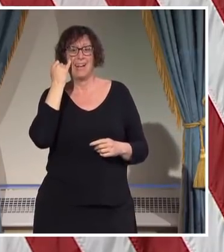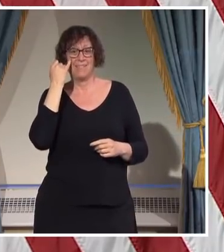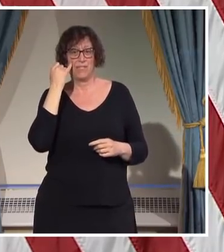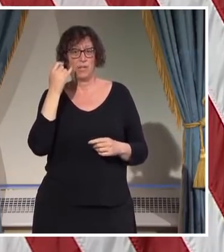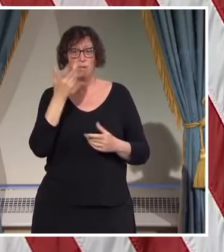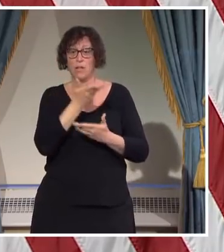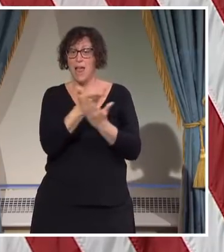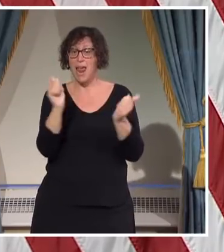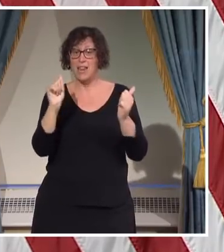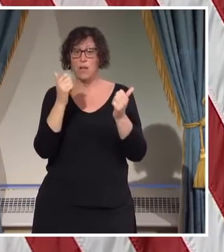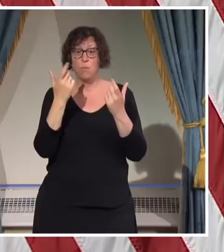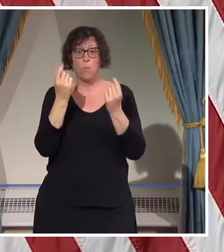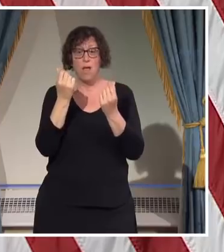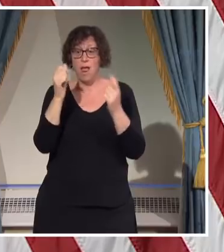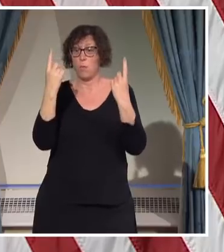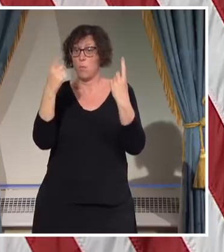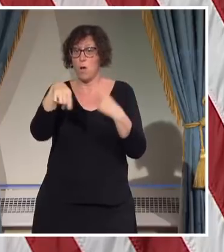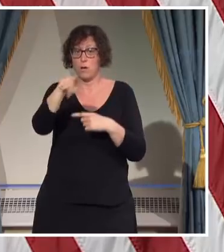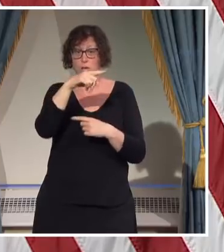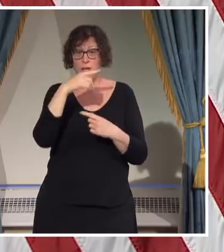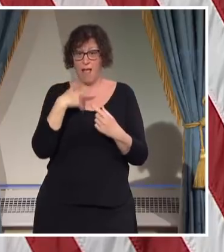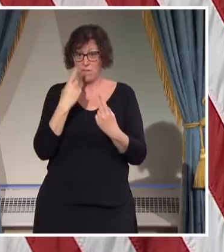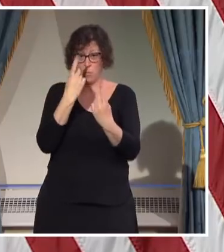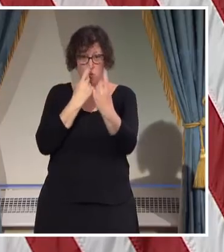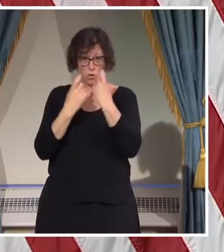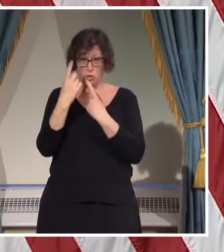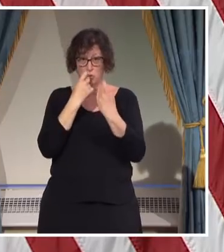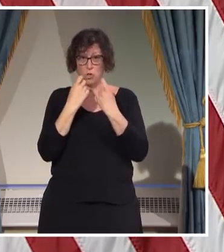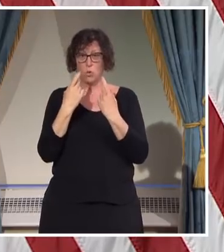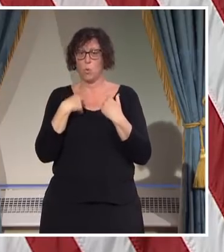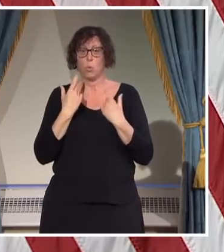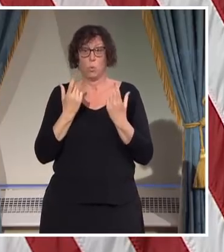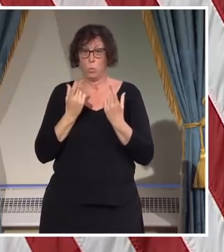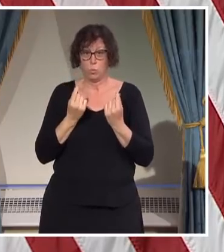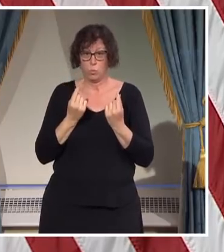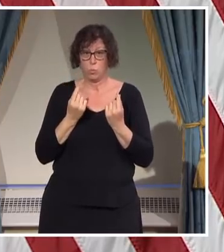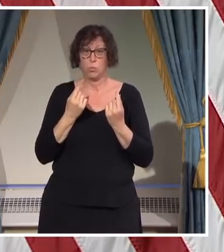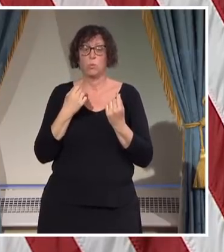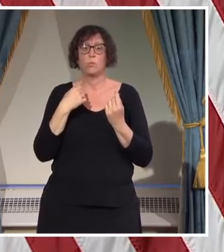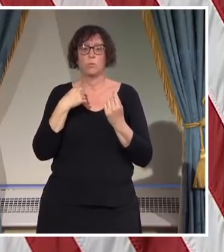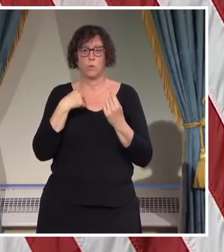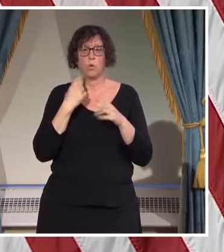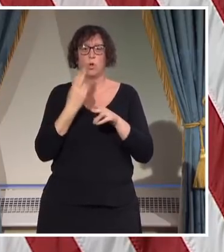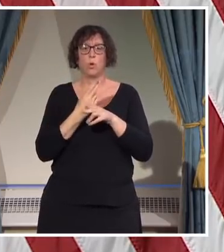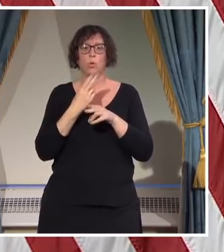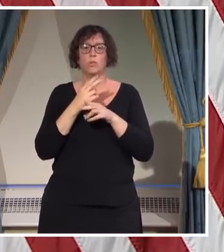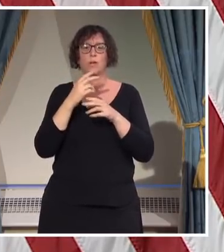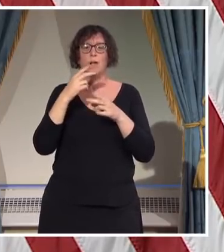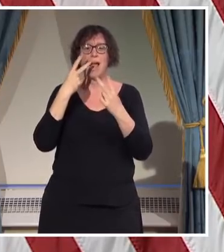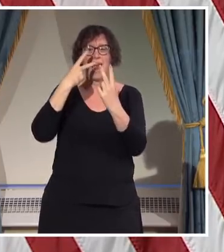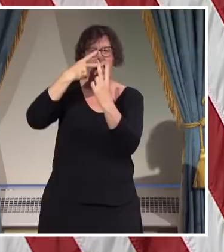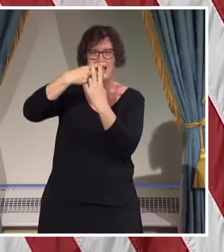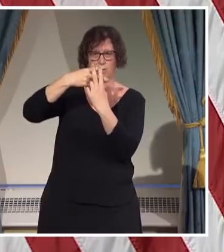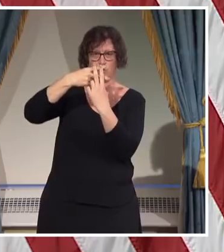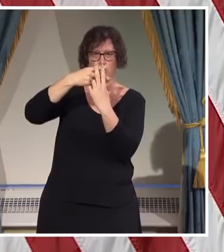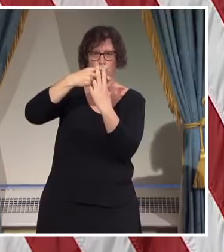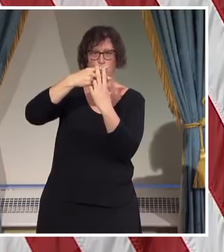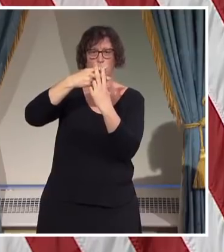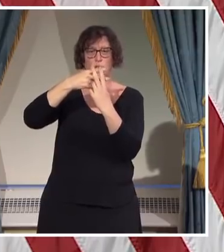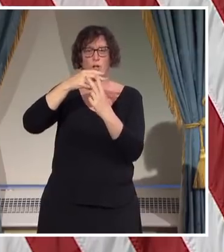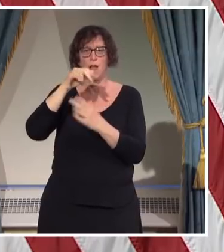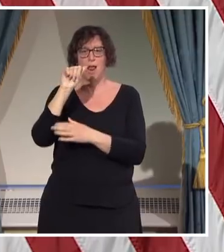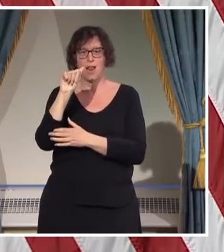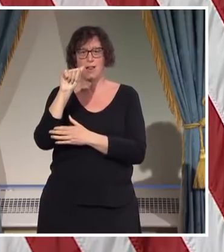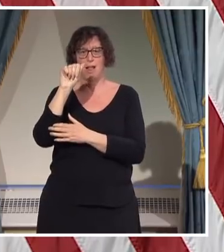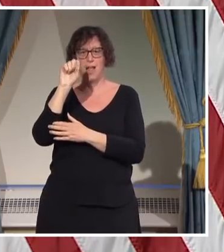can go to hashtag AskMyMayor. Again, hashtag AskMyMayor, and